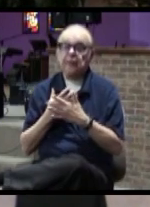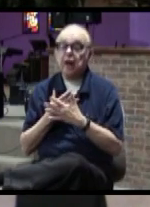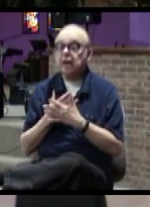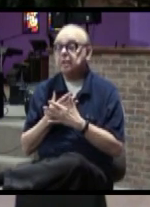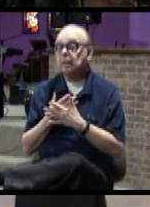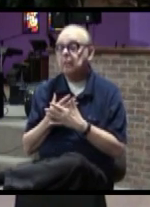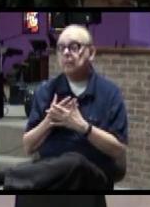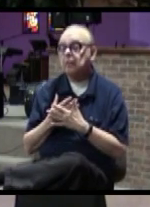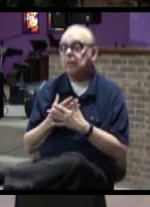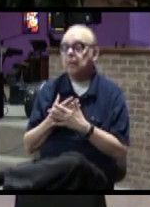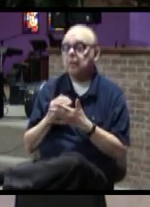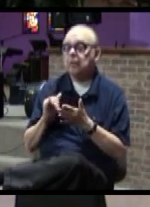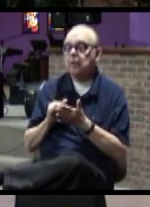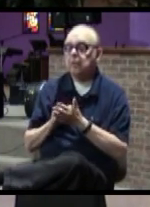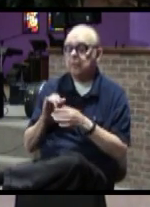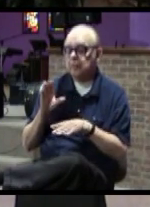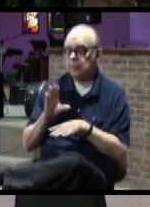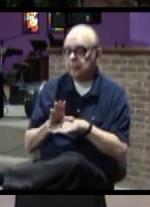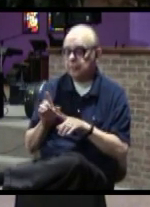and I'm afraid,